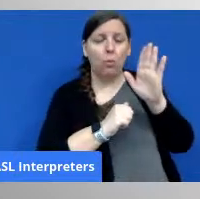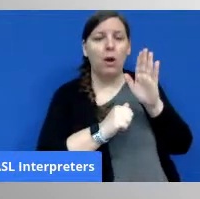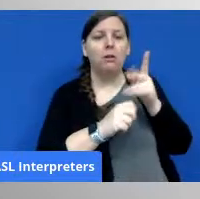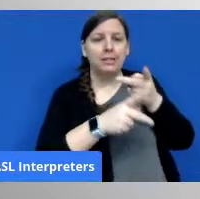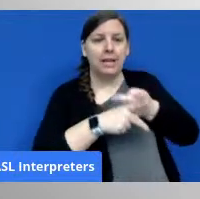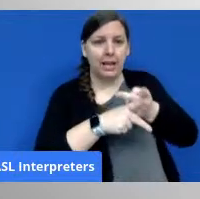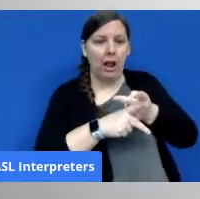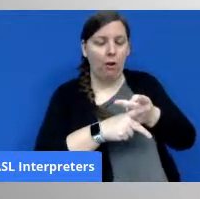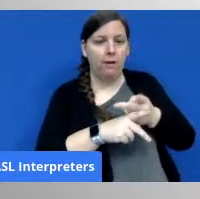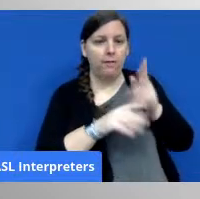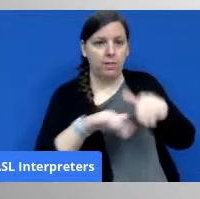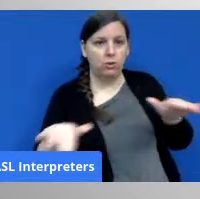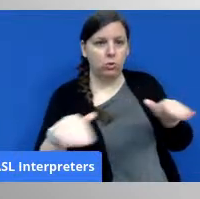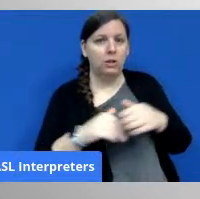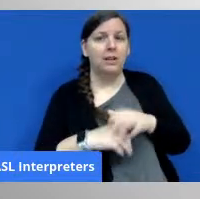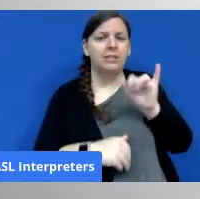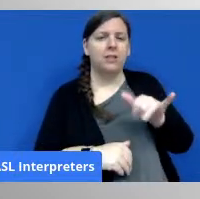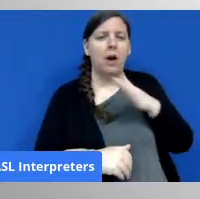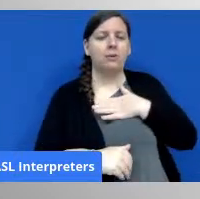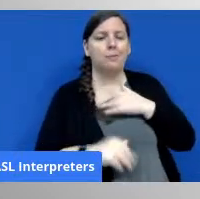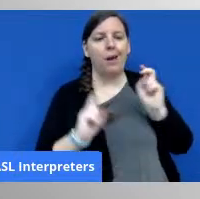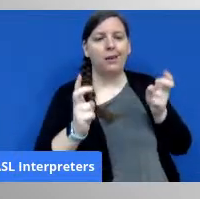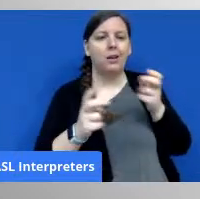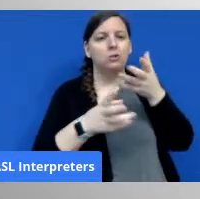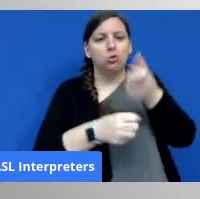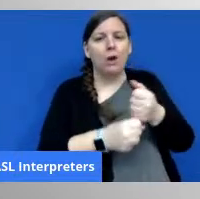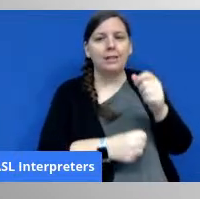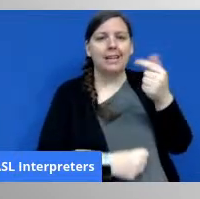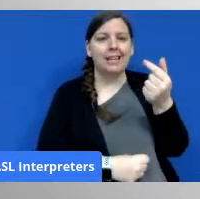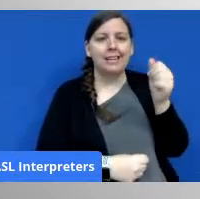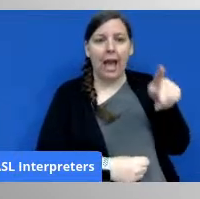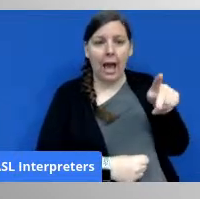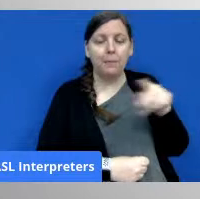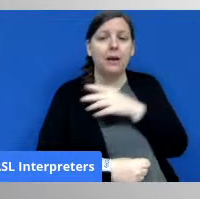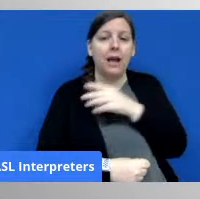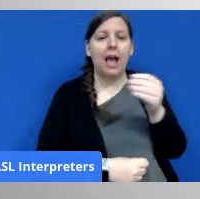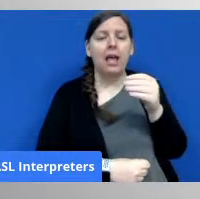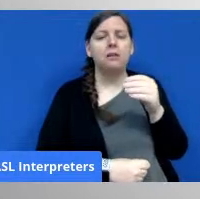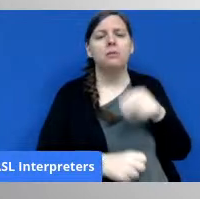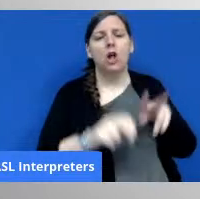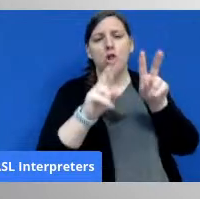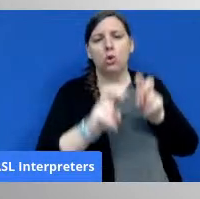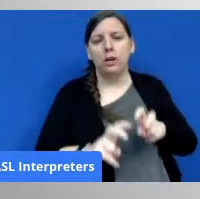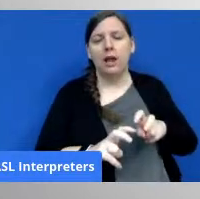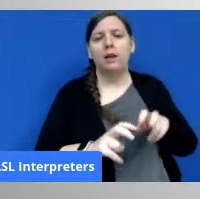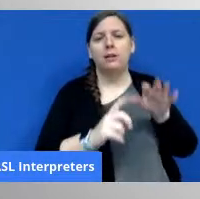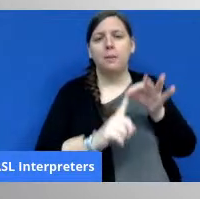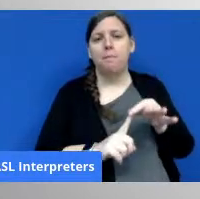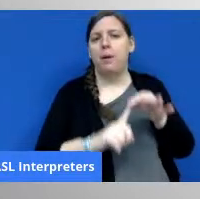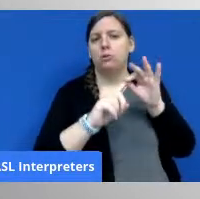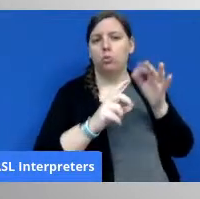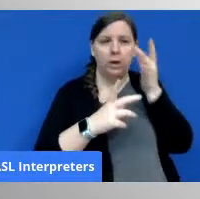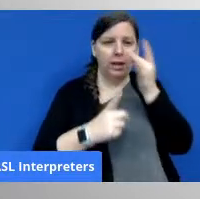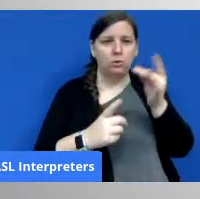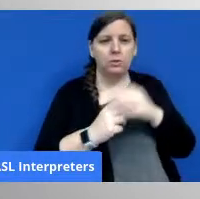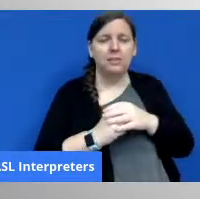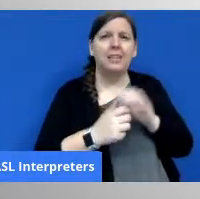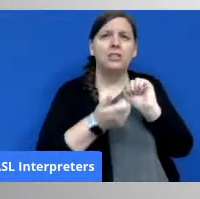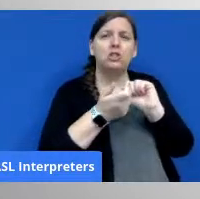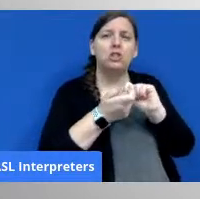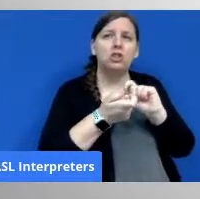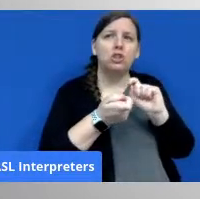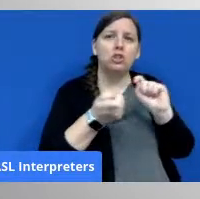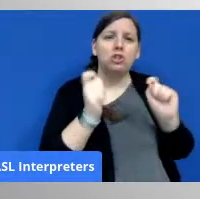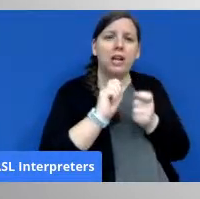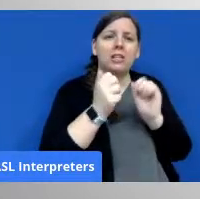gap. I would also say that looking at special interest groups of changing how we look at the gap groups, in the sense